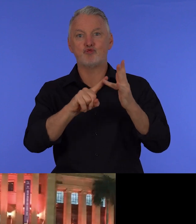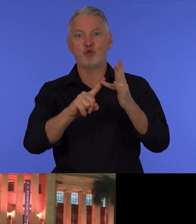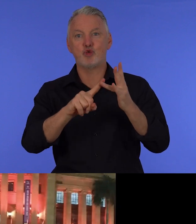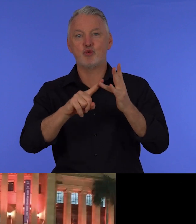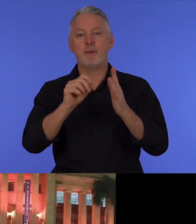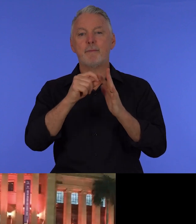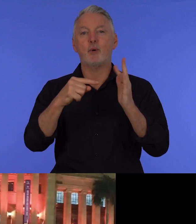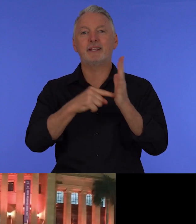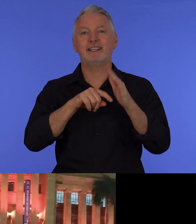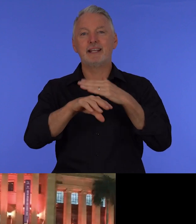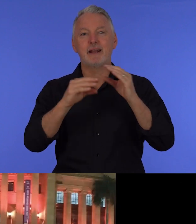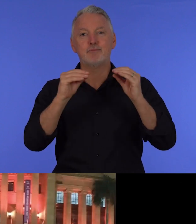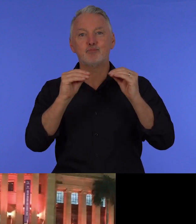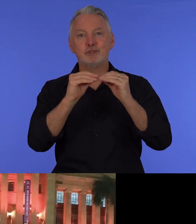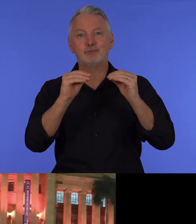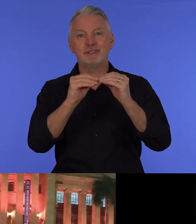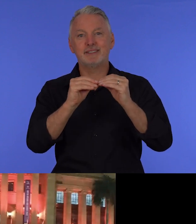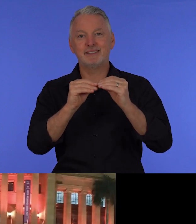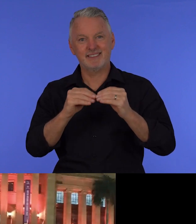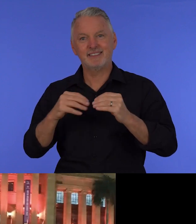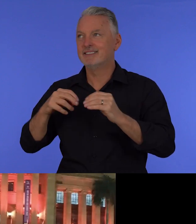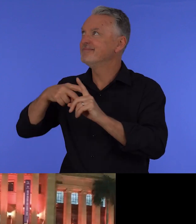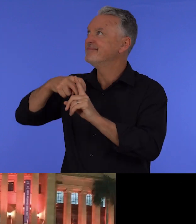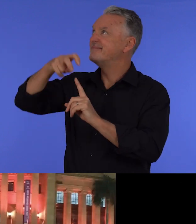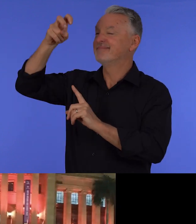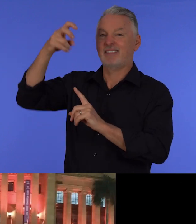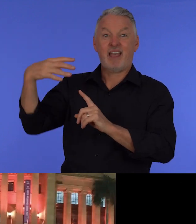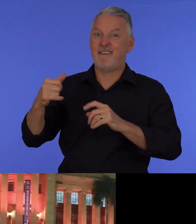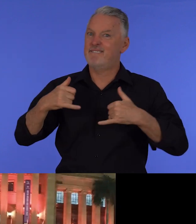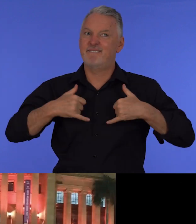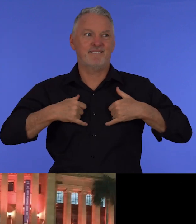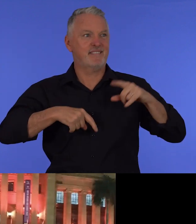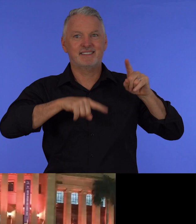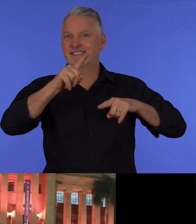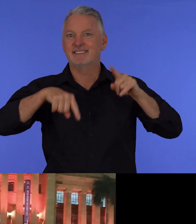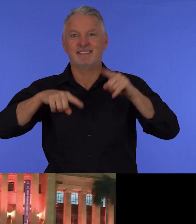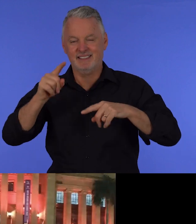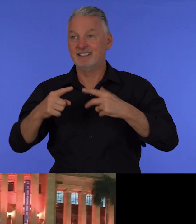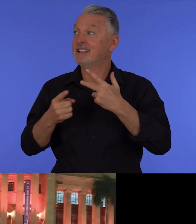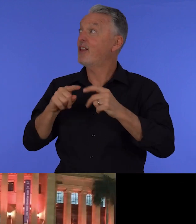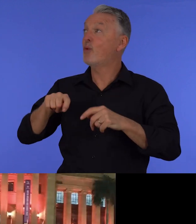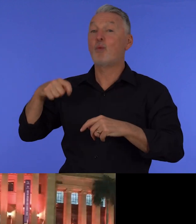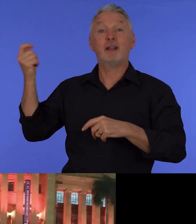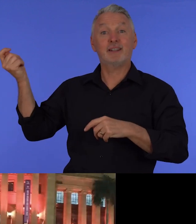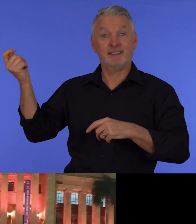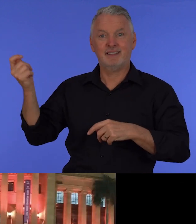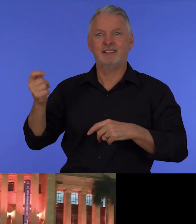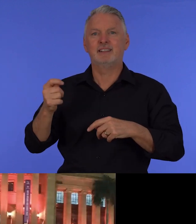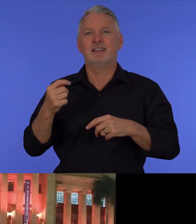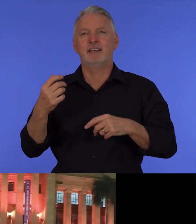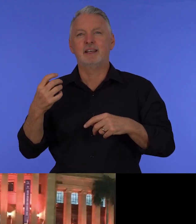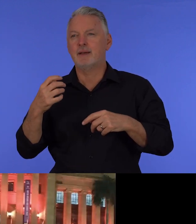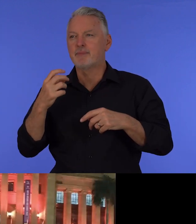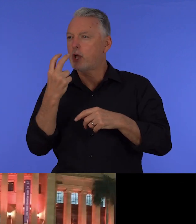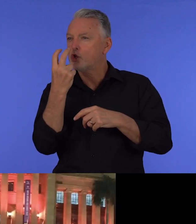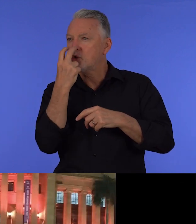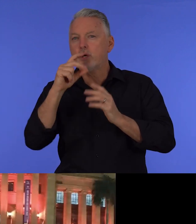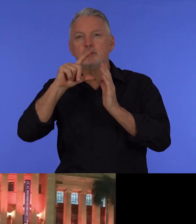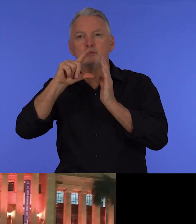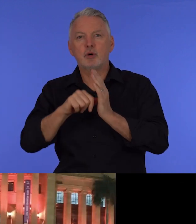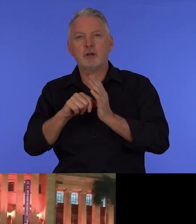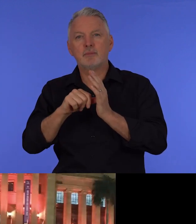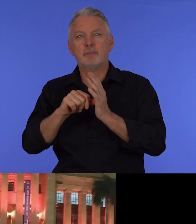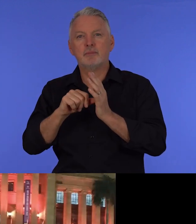incredible, off the Kangaroo Point cliffs in Brisbane there. And the adventures that they have are many and varied, such as this